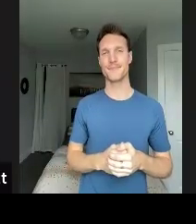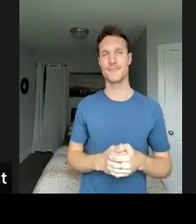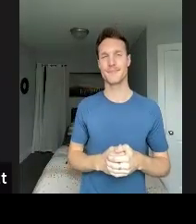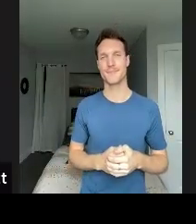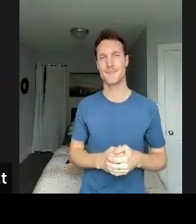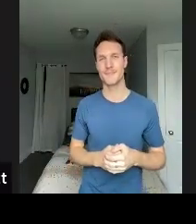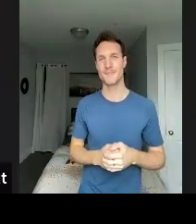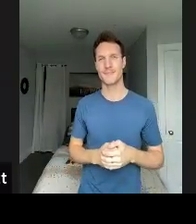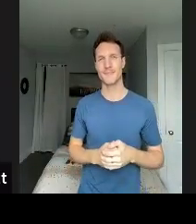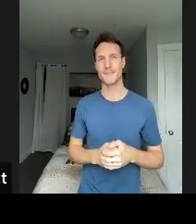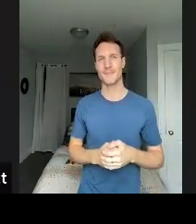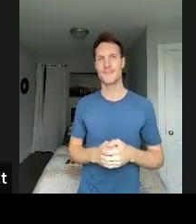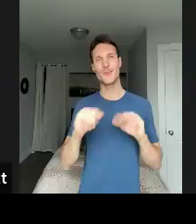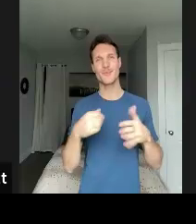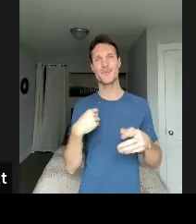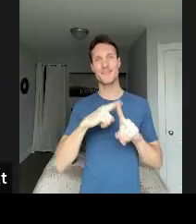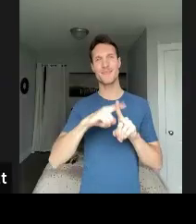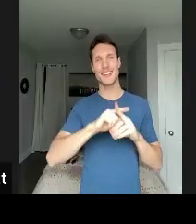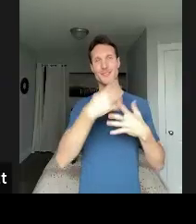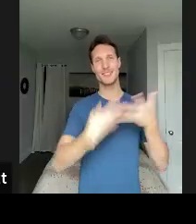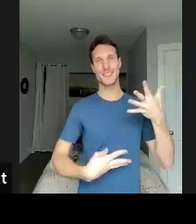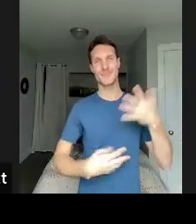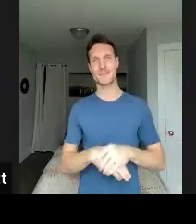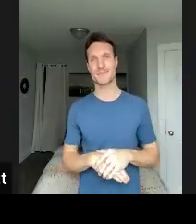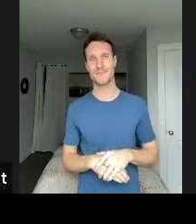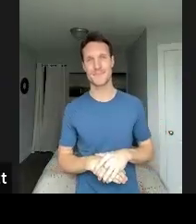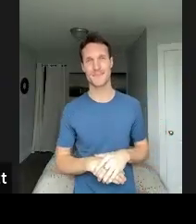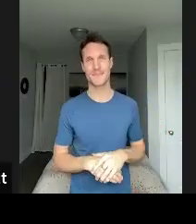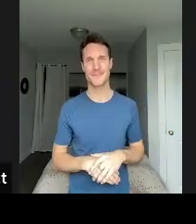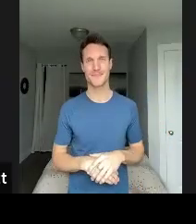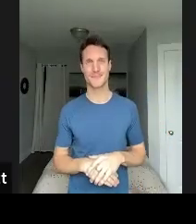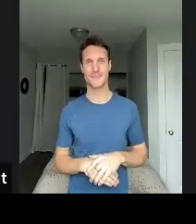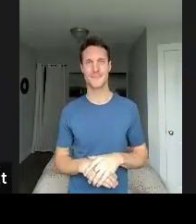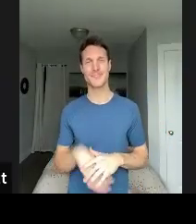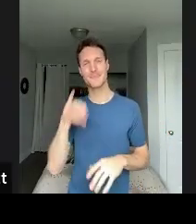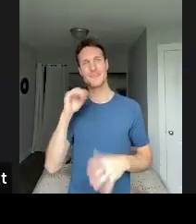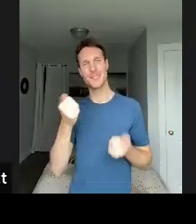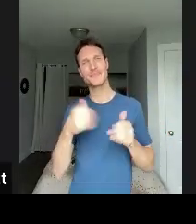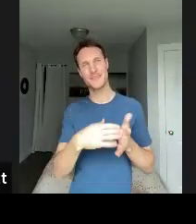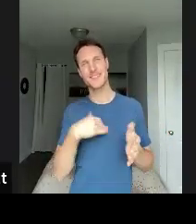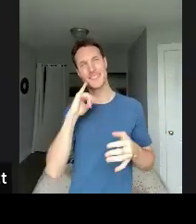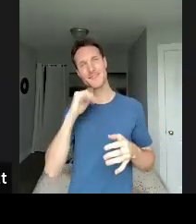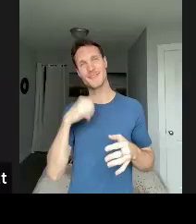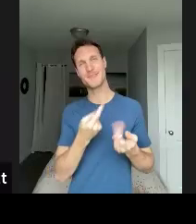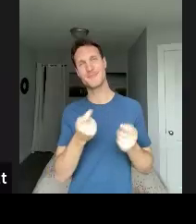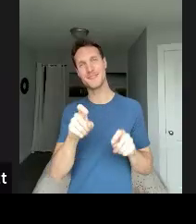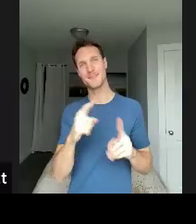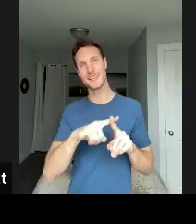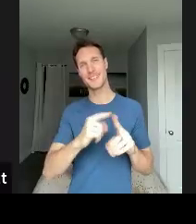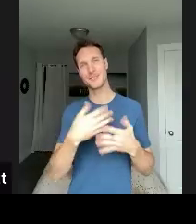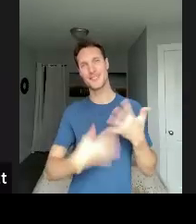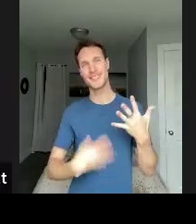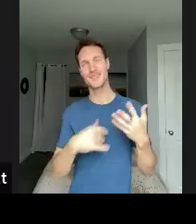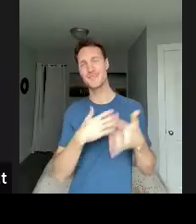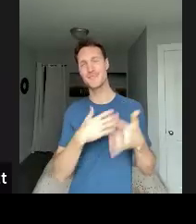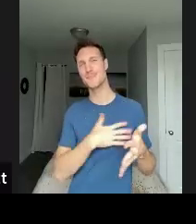get added to the list. I'm so sorry. So again, if you need to get added to the listserv, please reach out to KDAD's